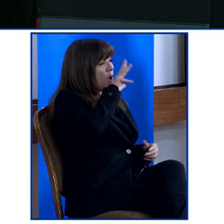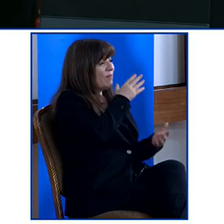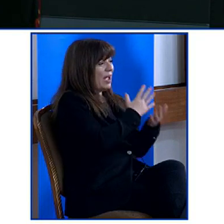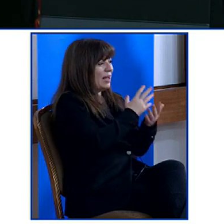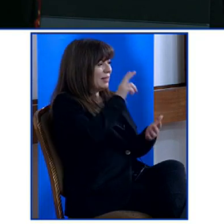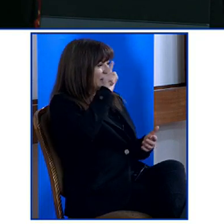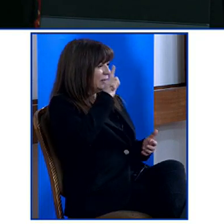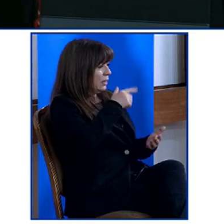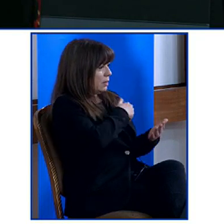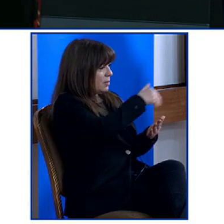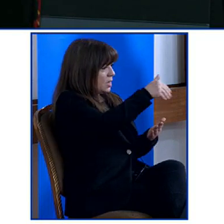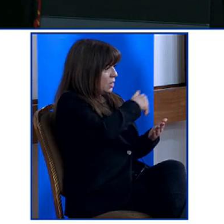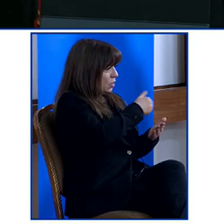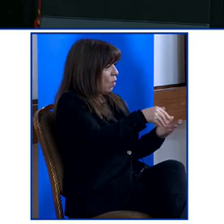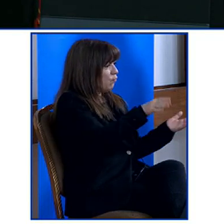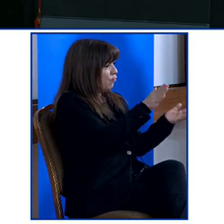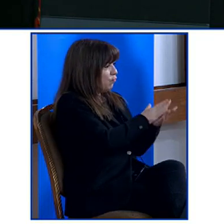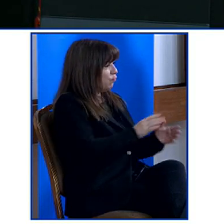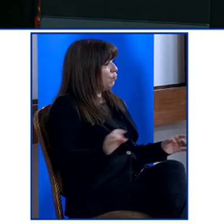in 2020.